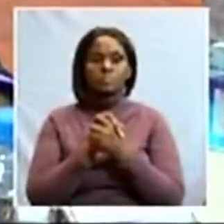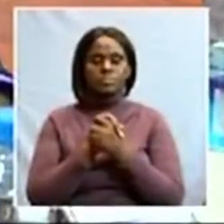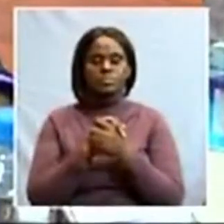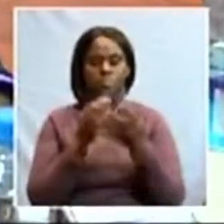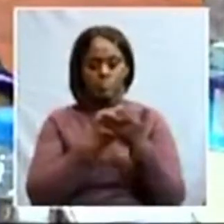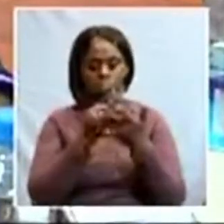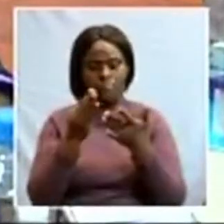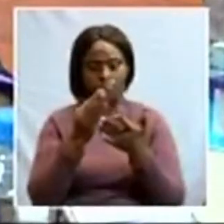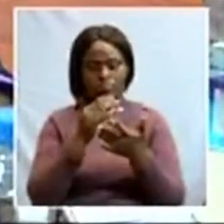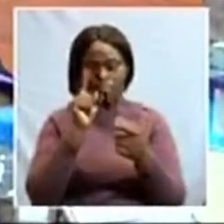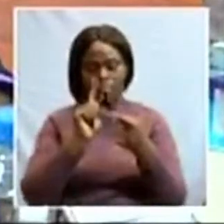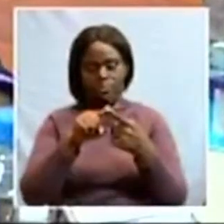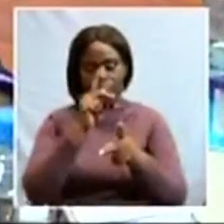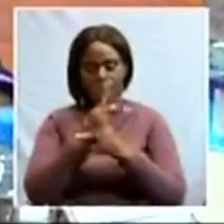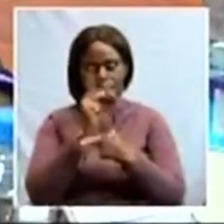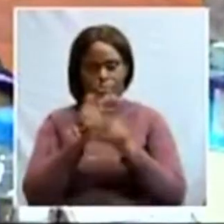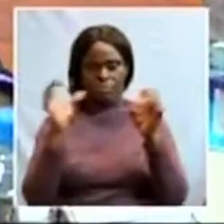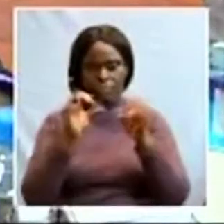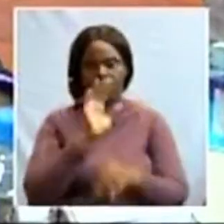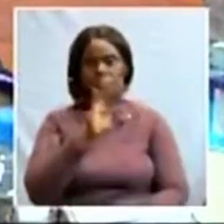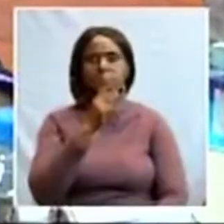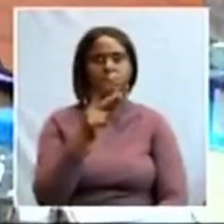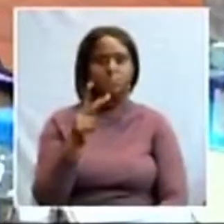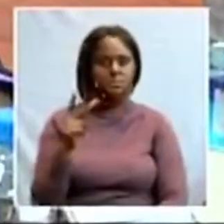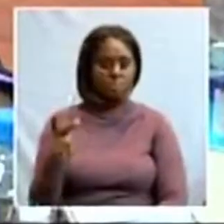Failure to maintain council properties.